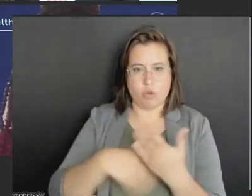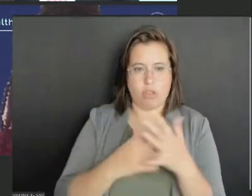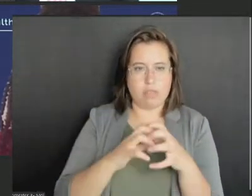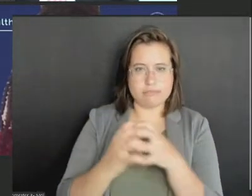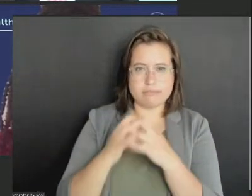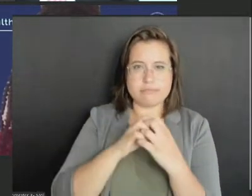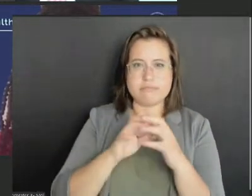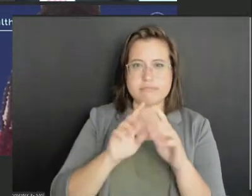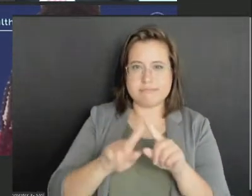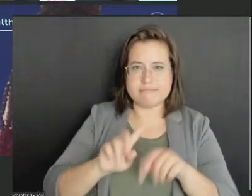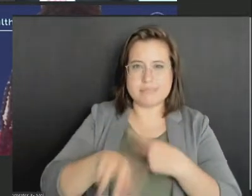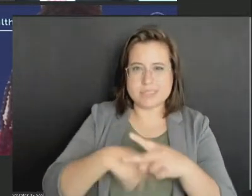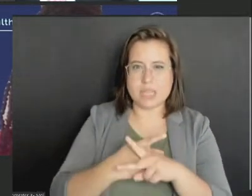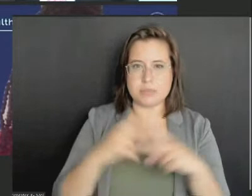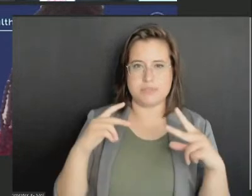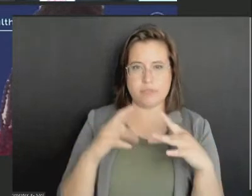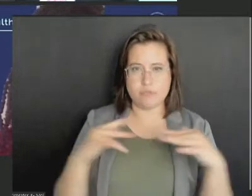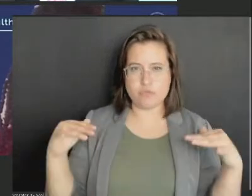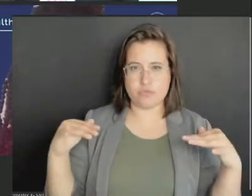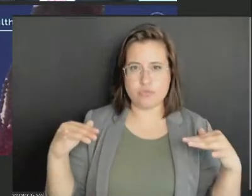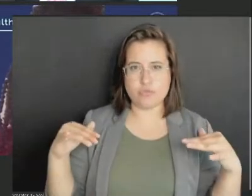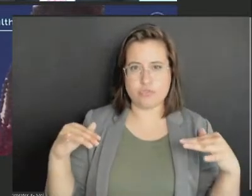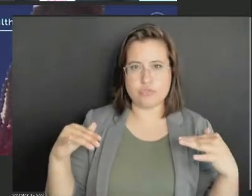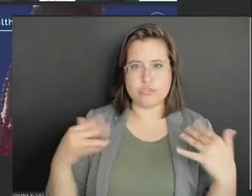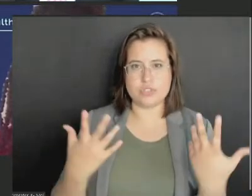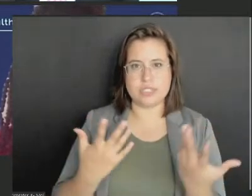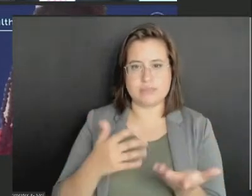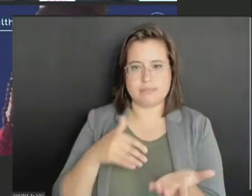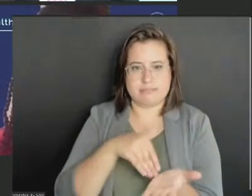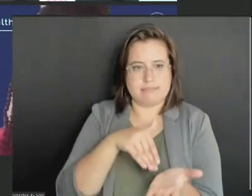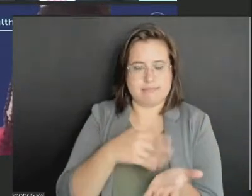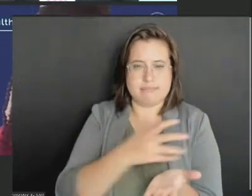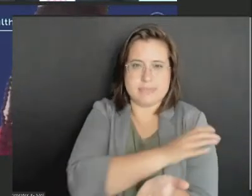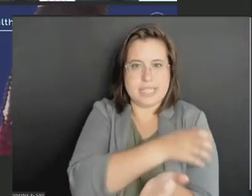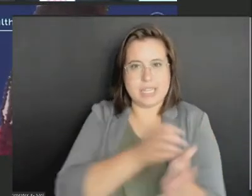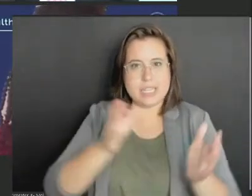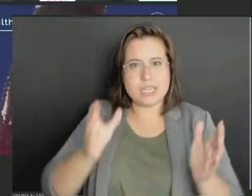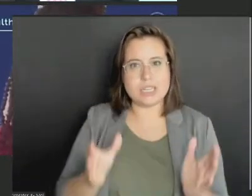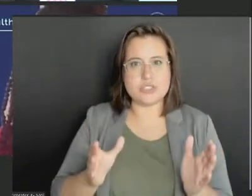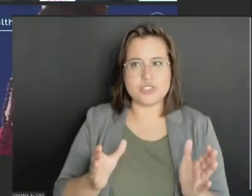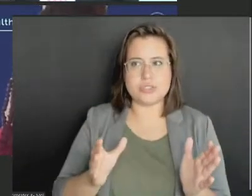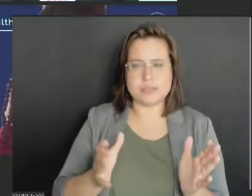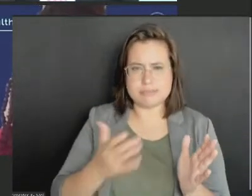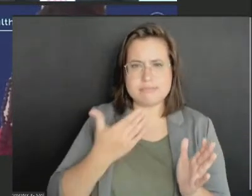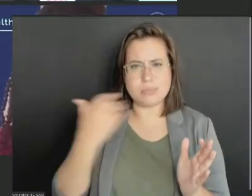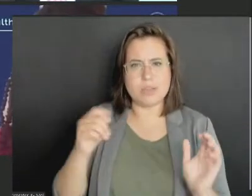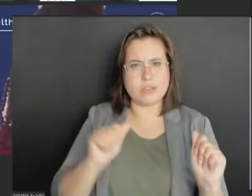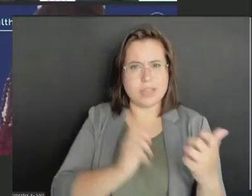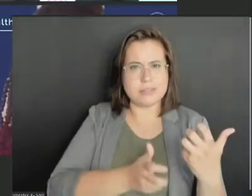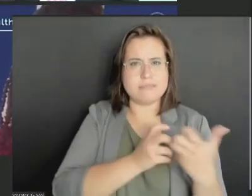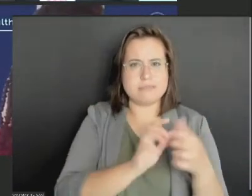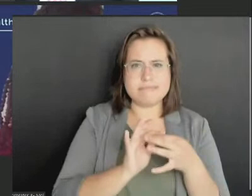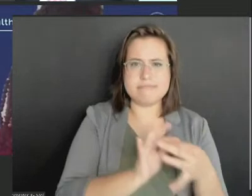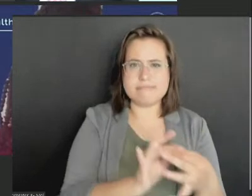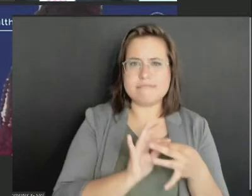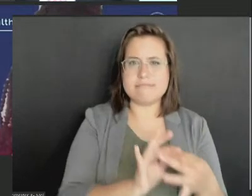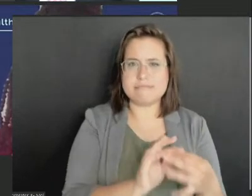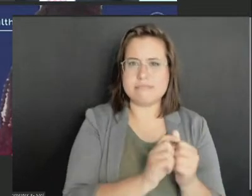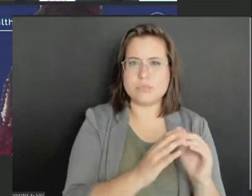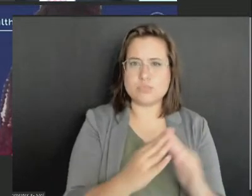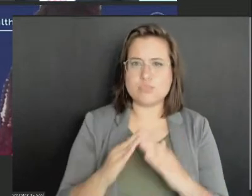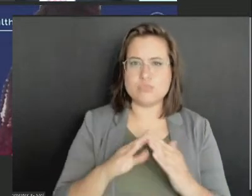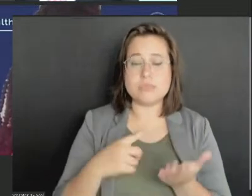of diversity make clinicians do a better job connecting with these different communities. And sometimes the